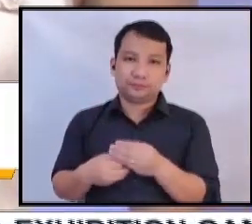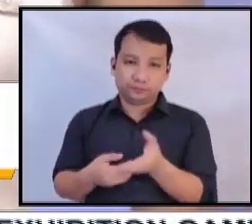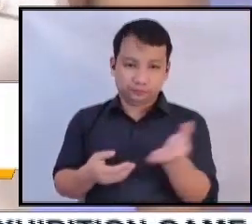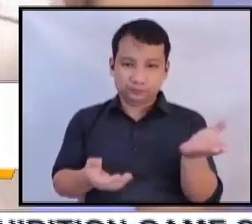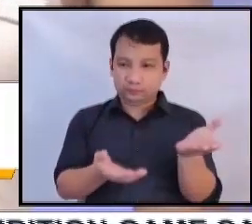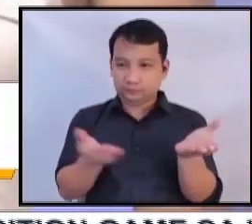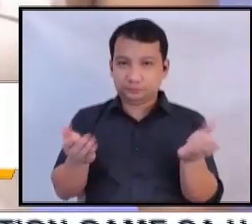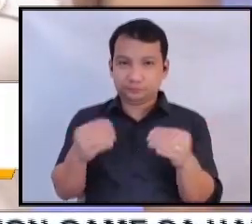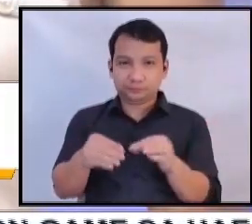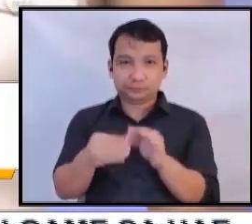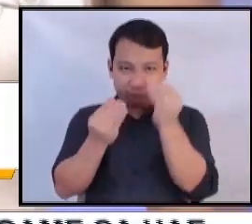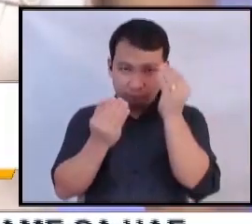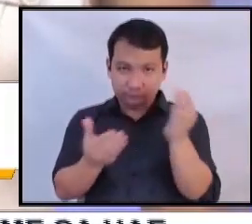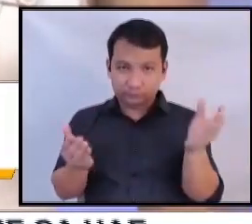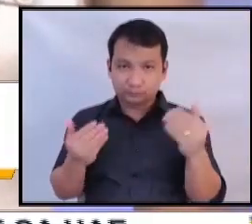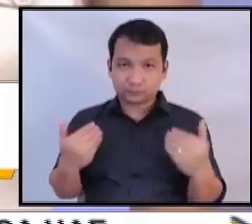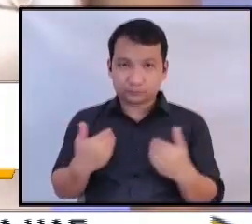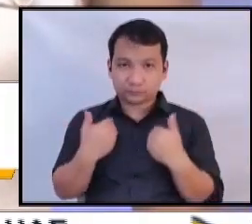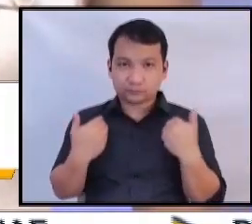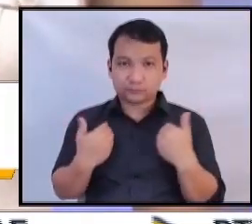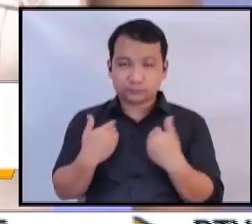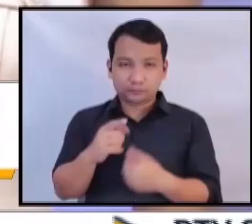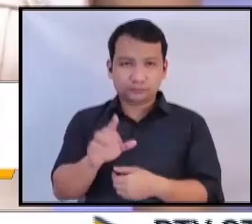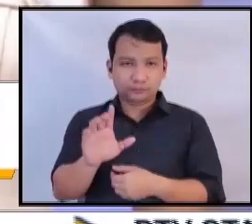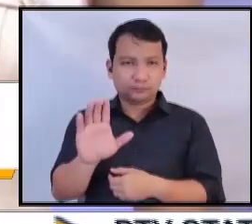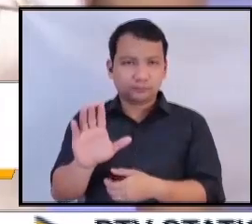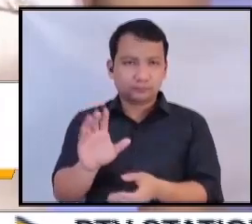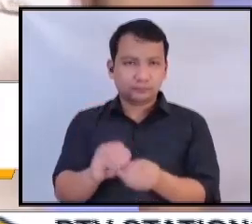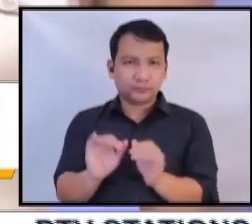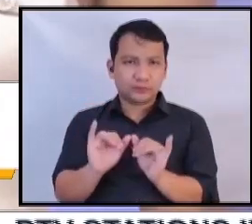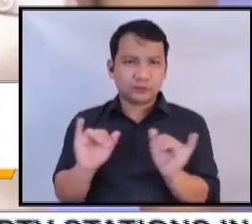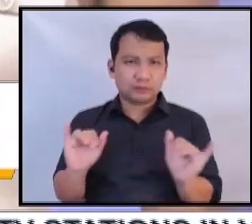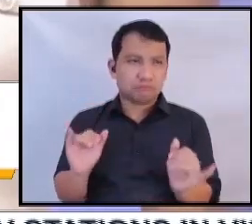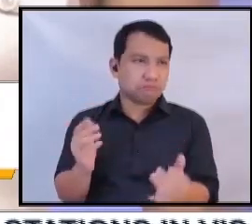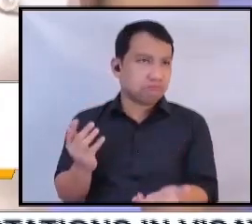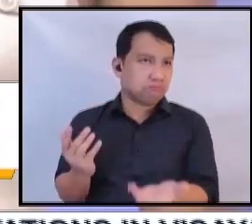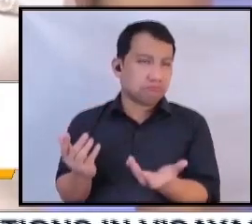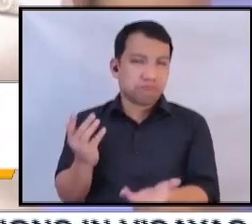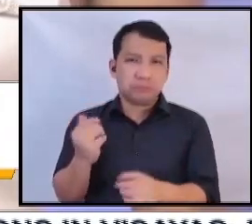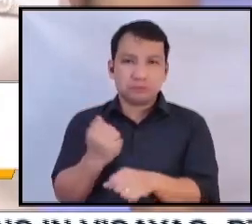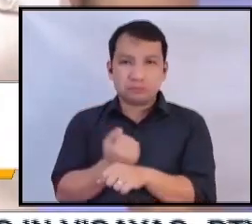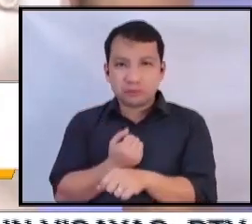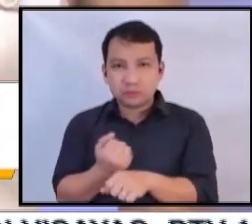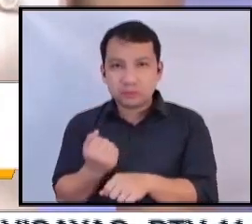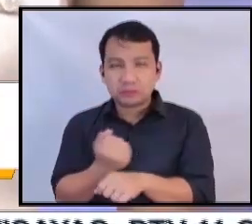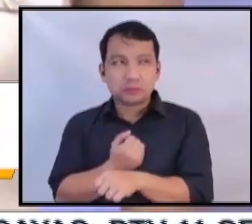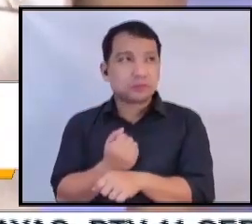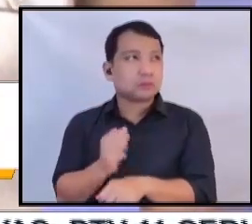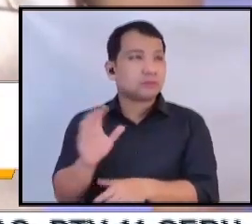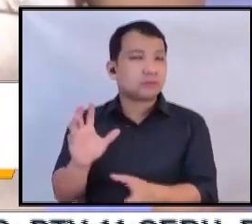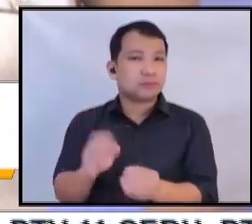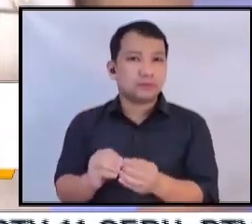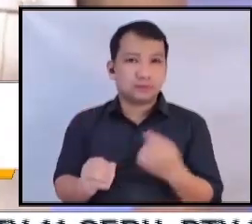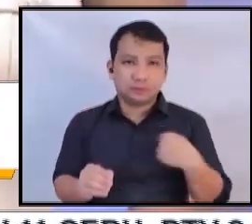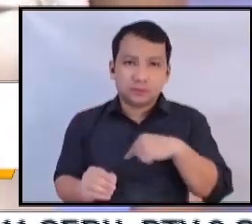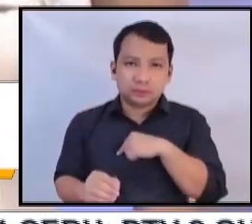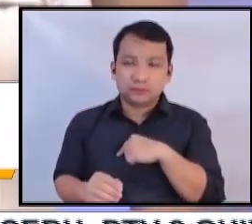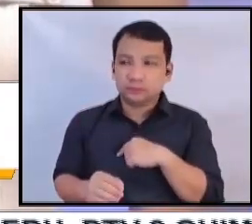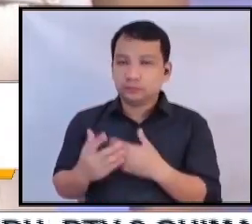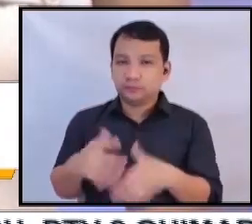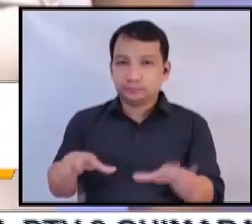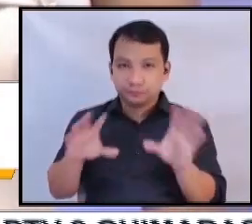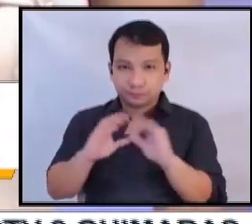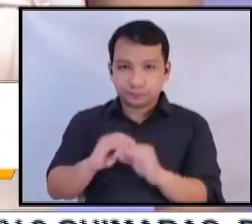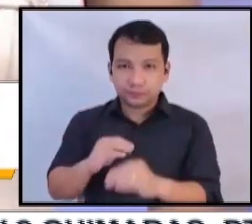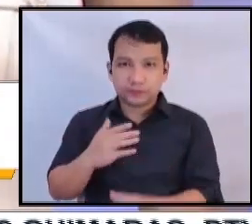yung mga kababaihan na siguro nasa sitwasyon na mahirap ng sitwasyon nila na makapagtapos ng pag-aaral. May mga pangarap